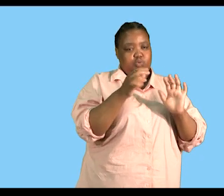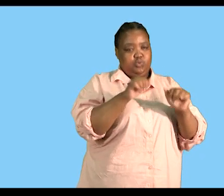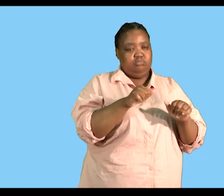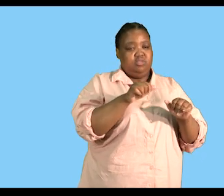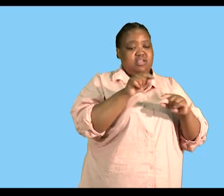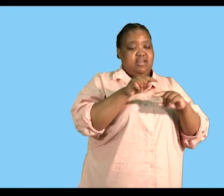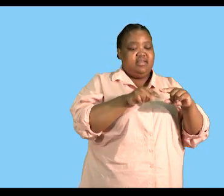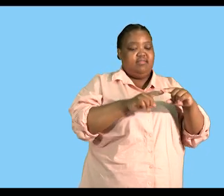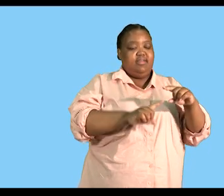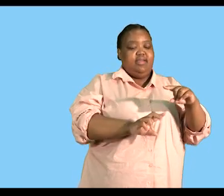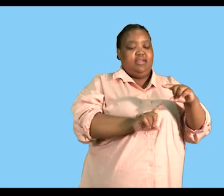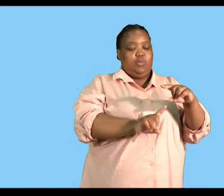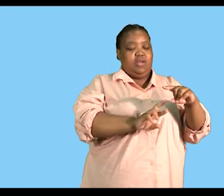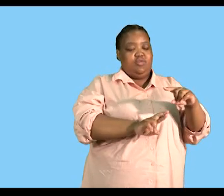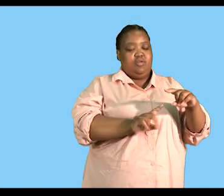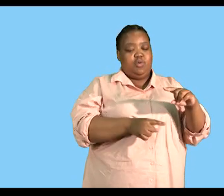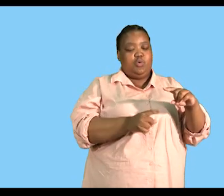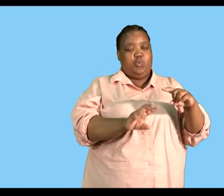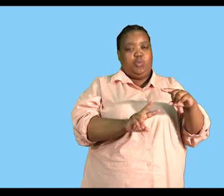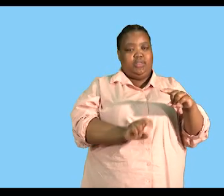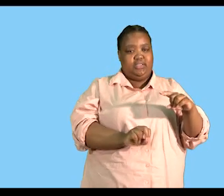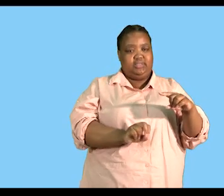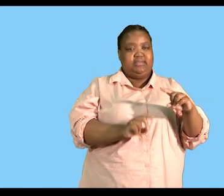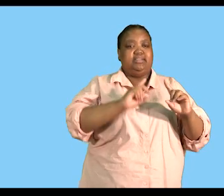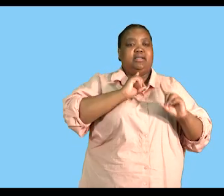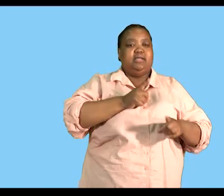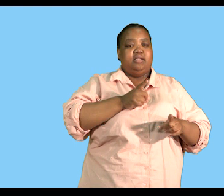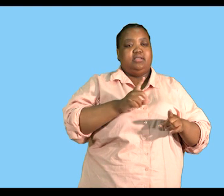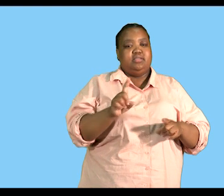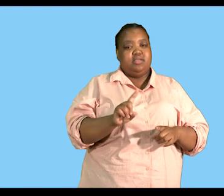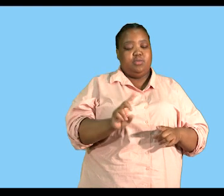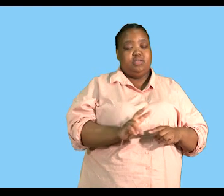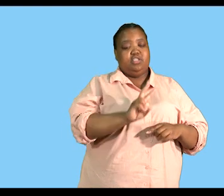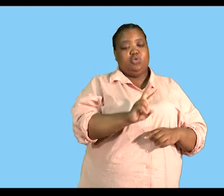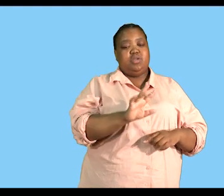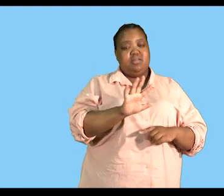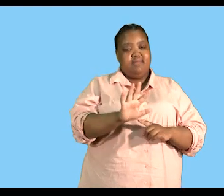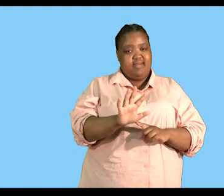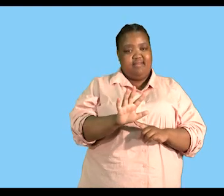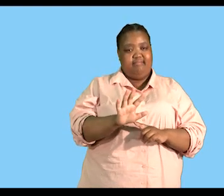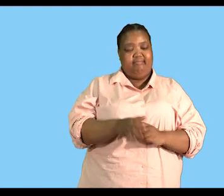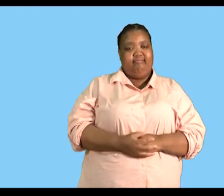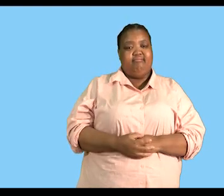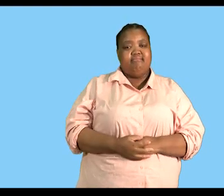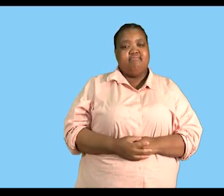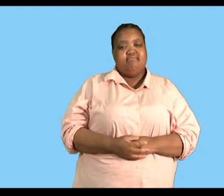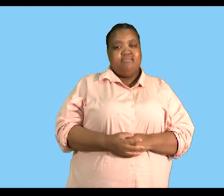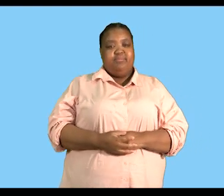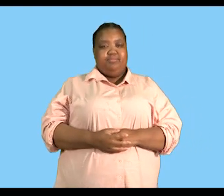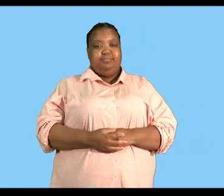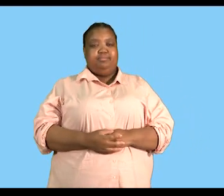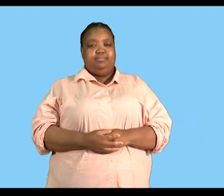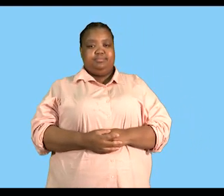all being divided by 1 rand 20, and this will give you 25.